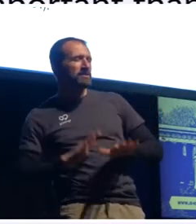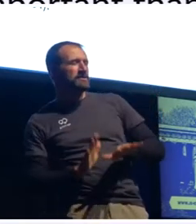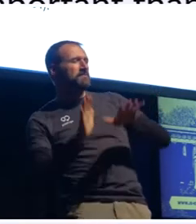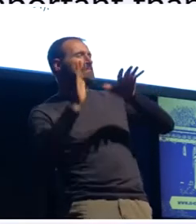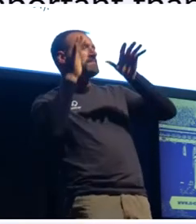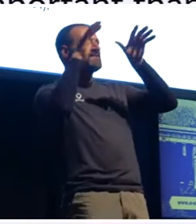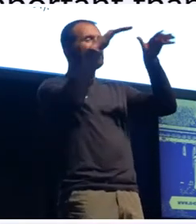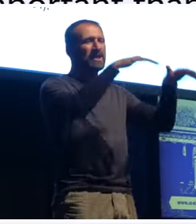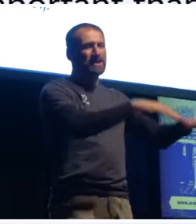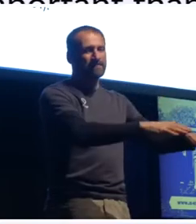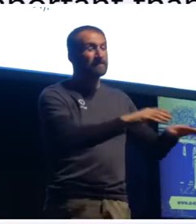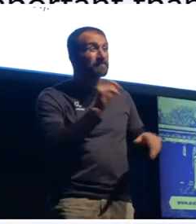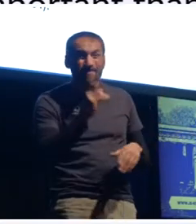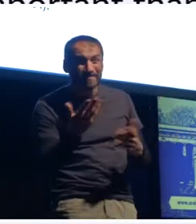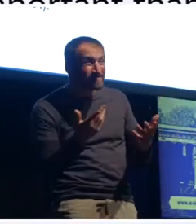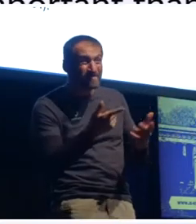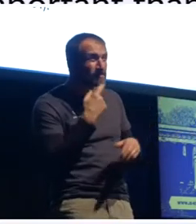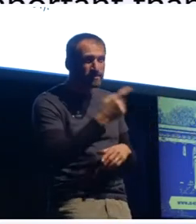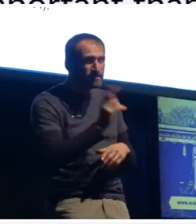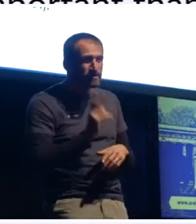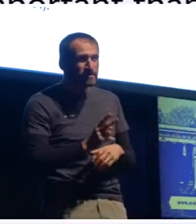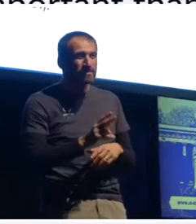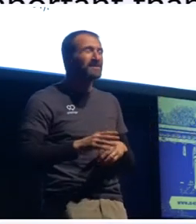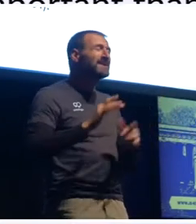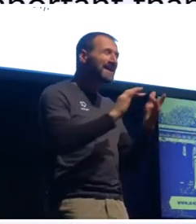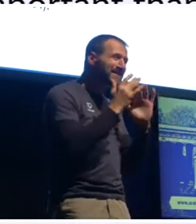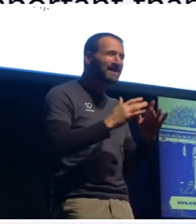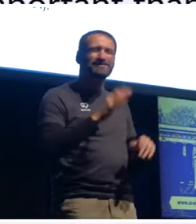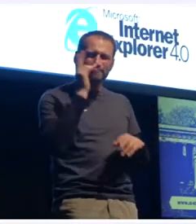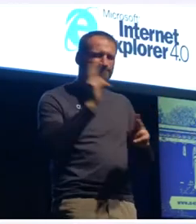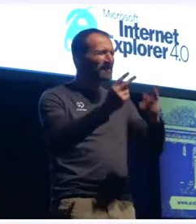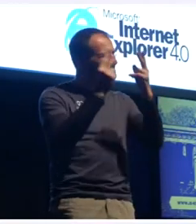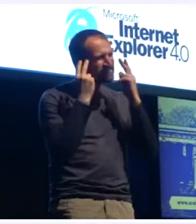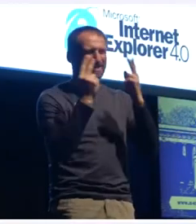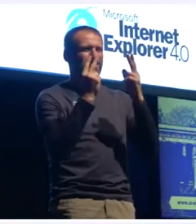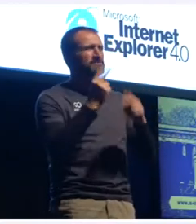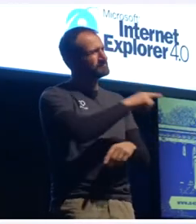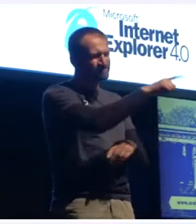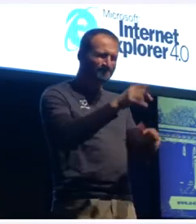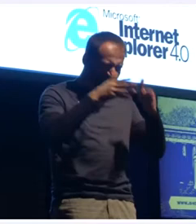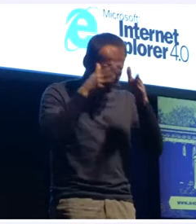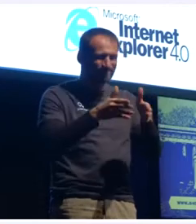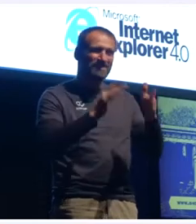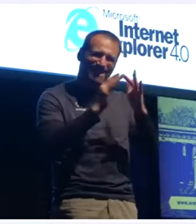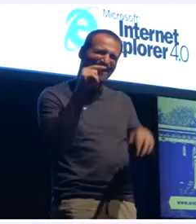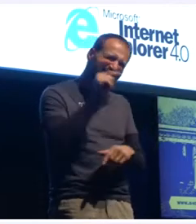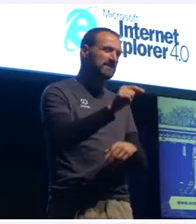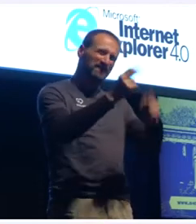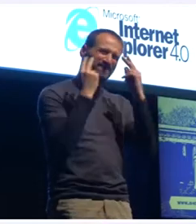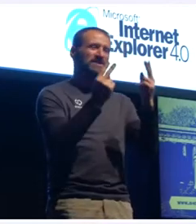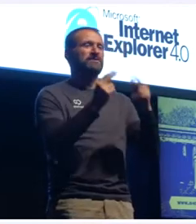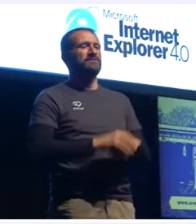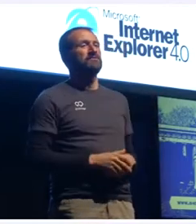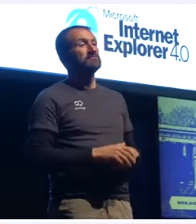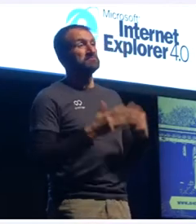thing is pretty big. We should be paying attention to that. All hands on deck. Do the internet." So 2 years later, only 2 years later,